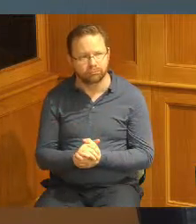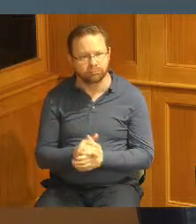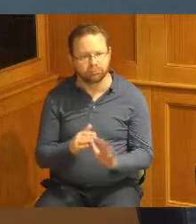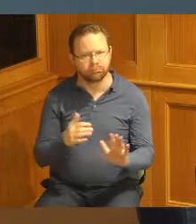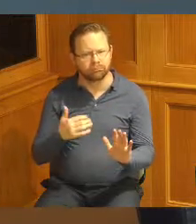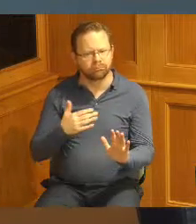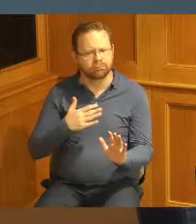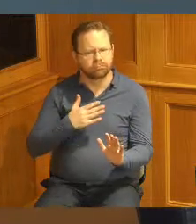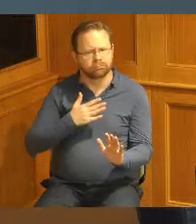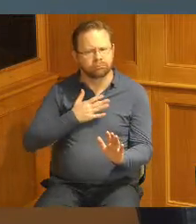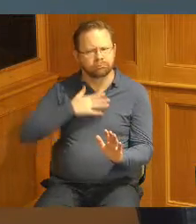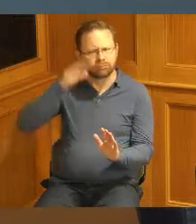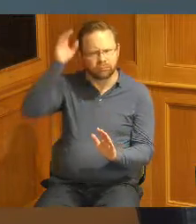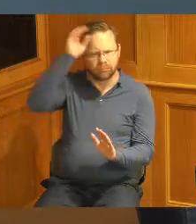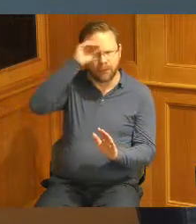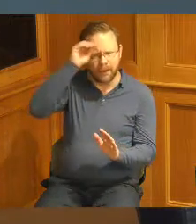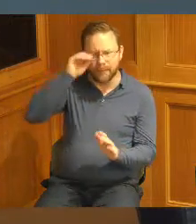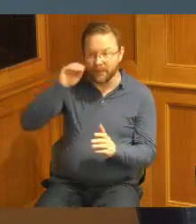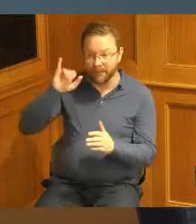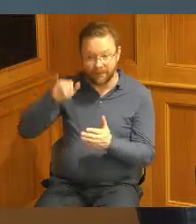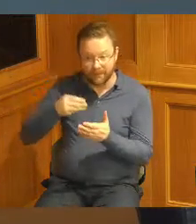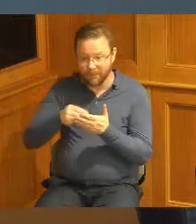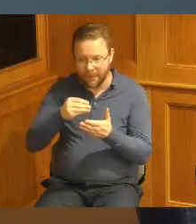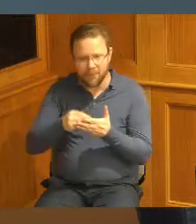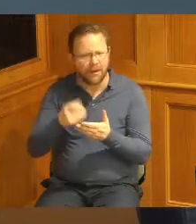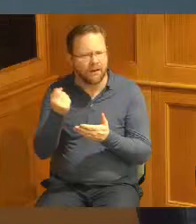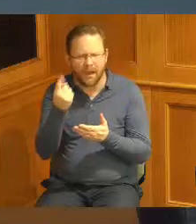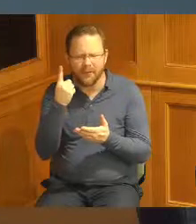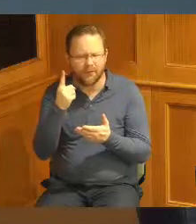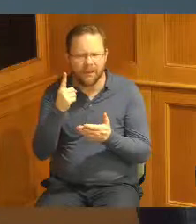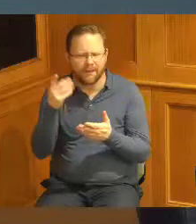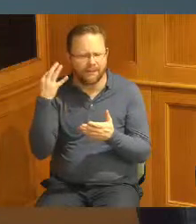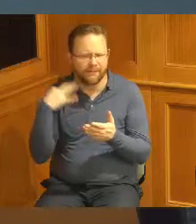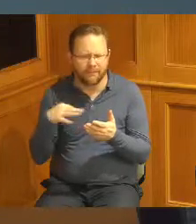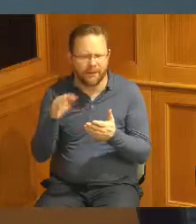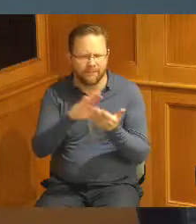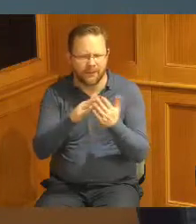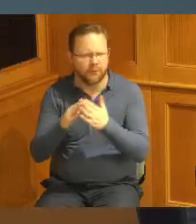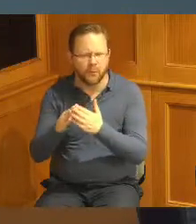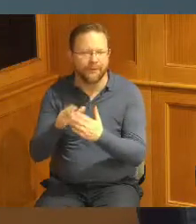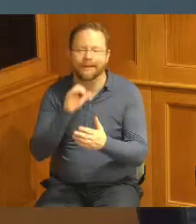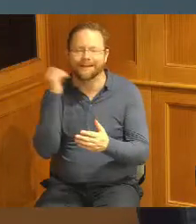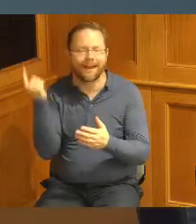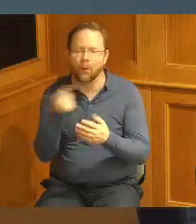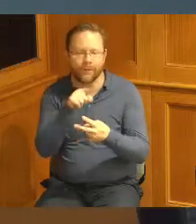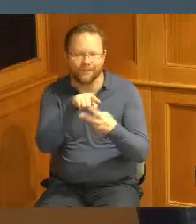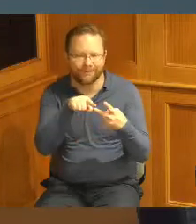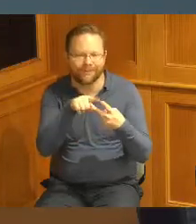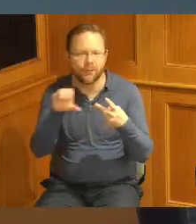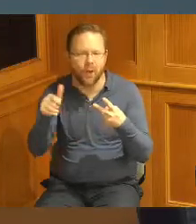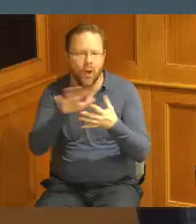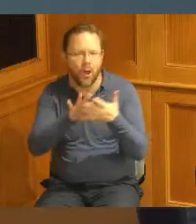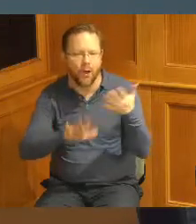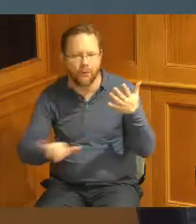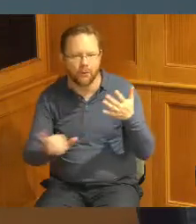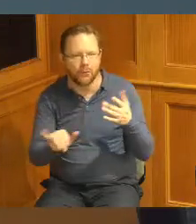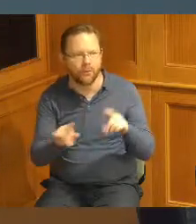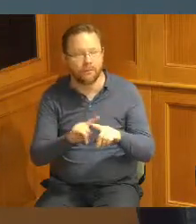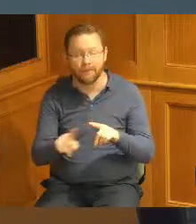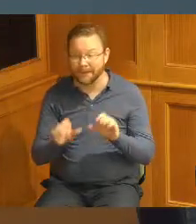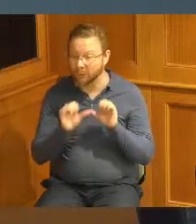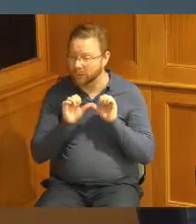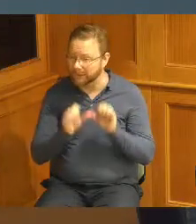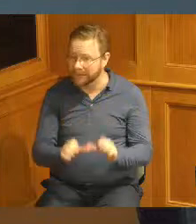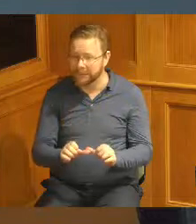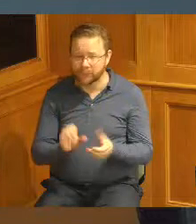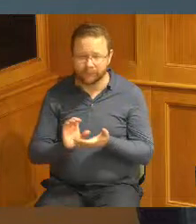idea of what all that extra money has done for those different, and those are not the only ones. To continue to